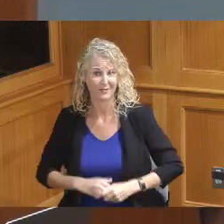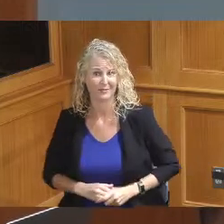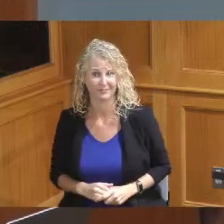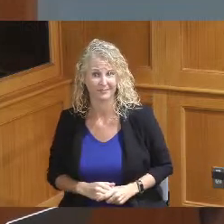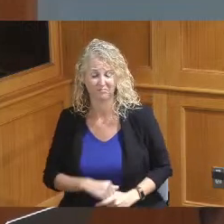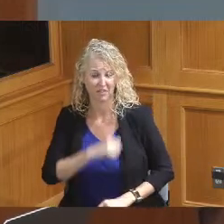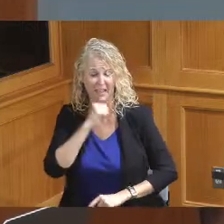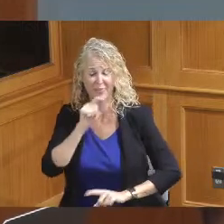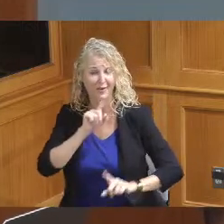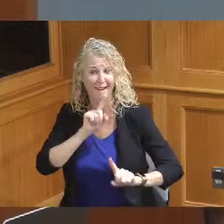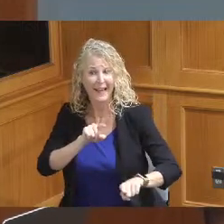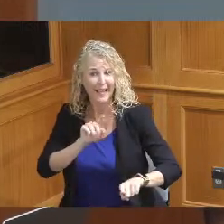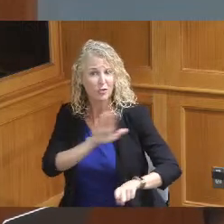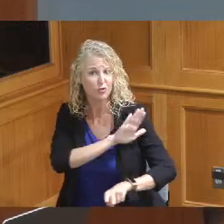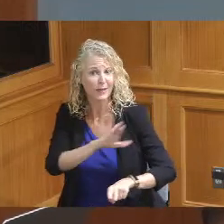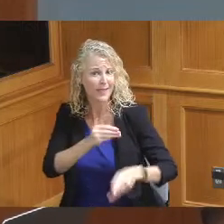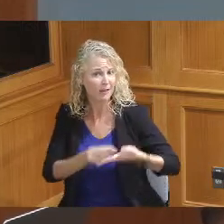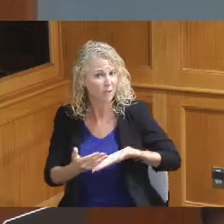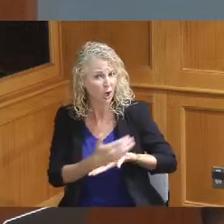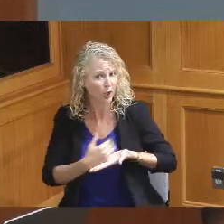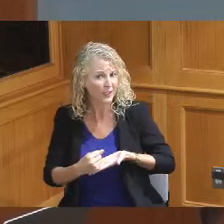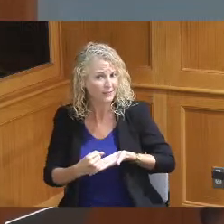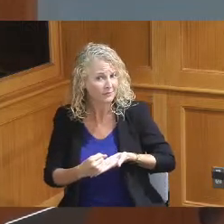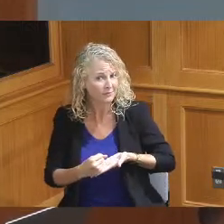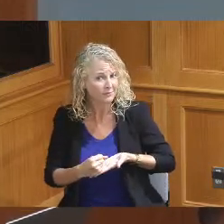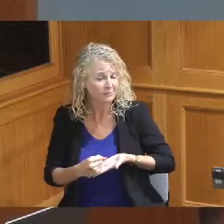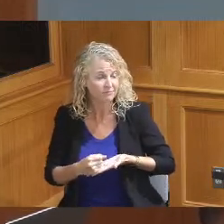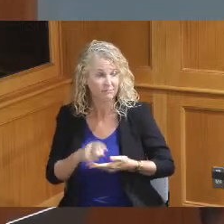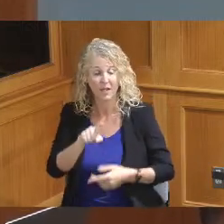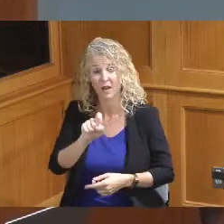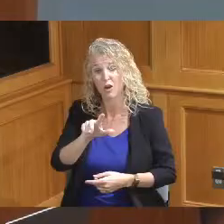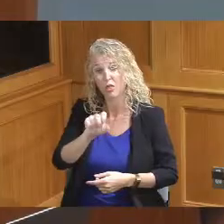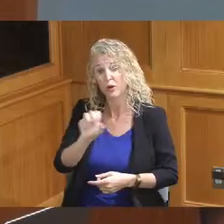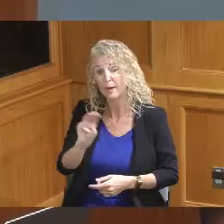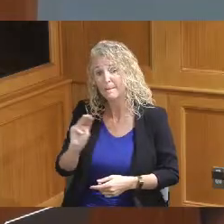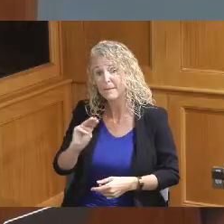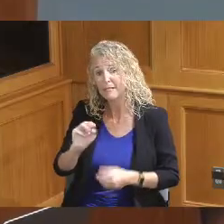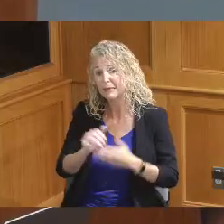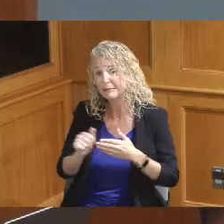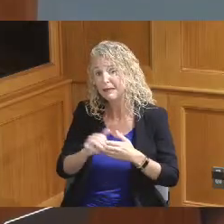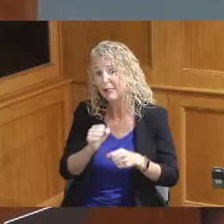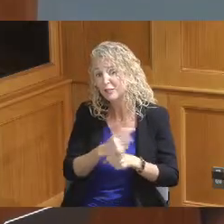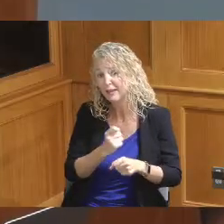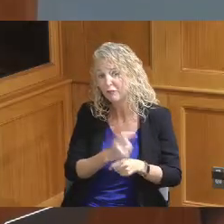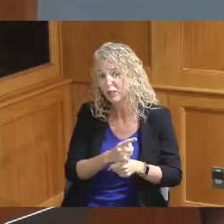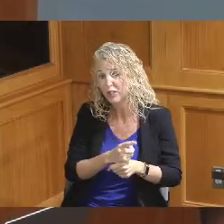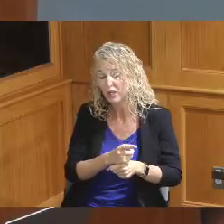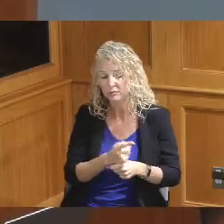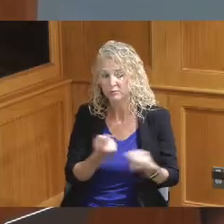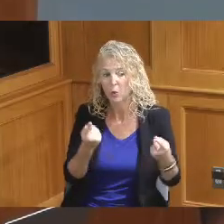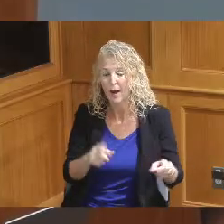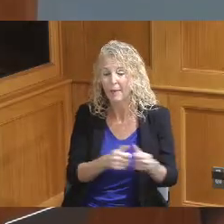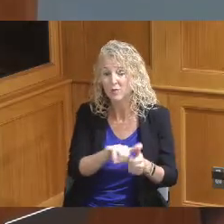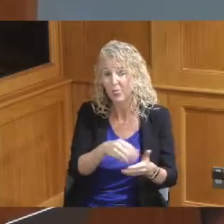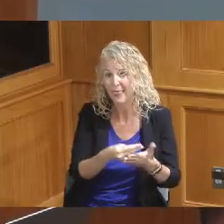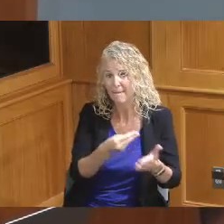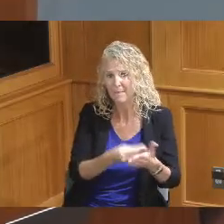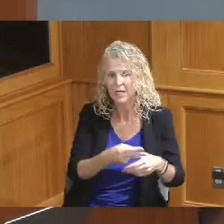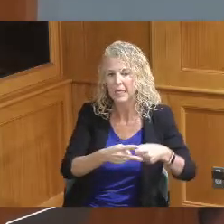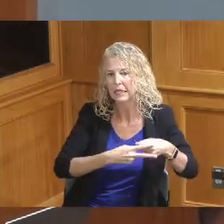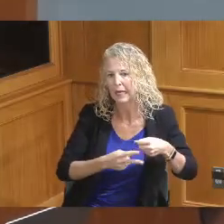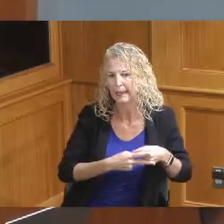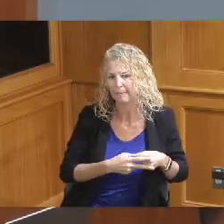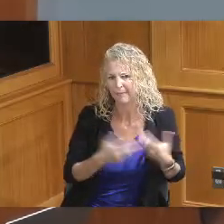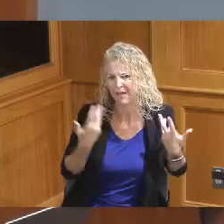answering questions on what their revenue is. So if they get $130 million a year, that goes into their bank account. That's after all expenses are